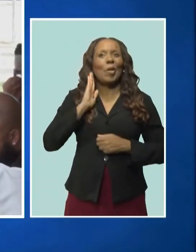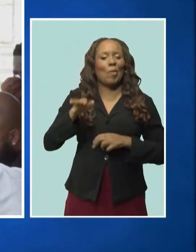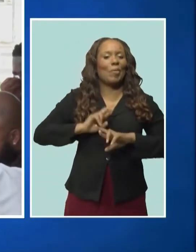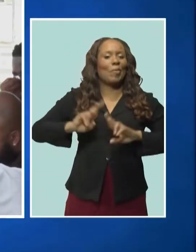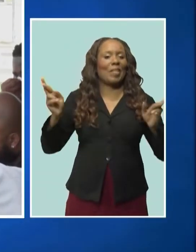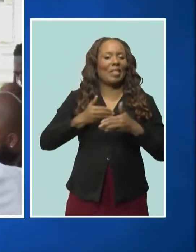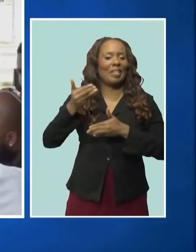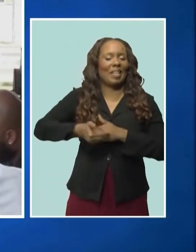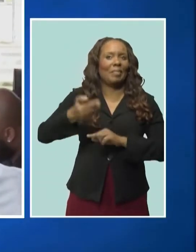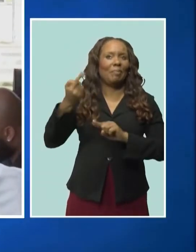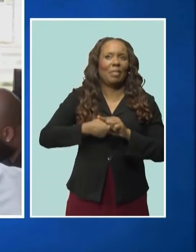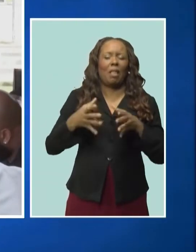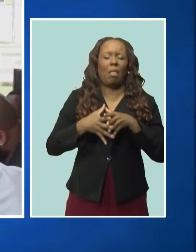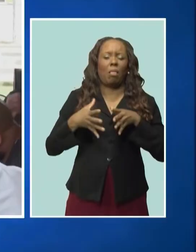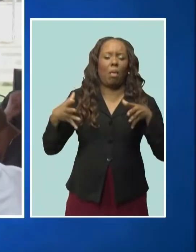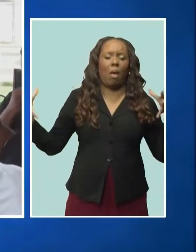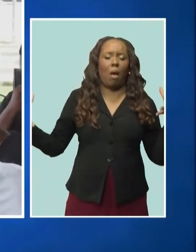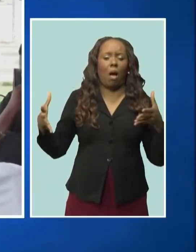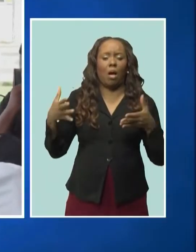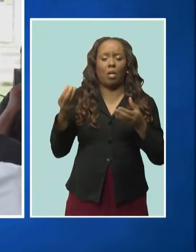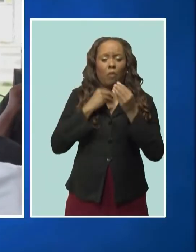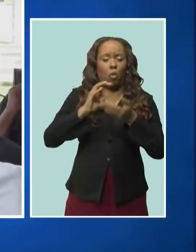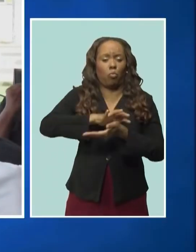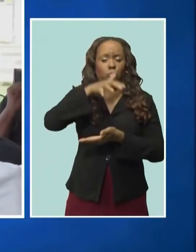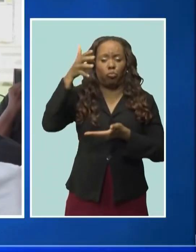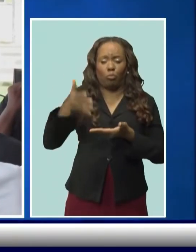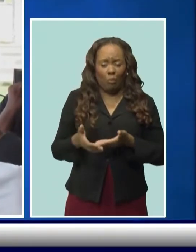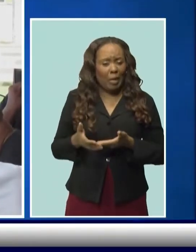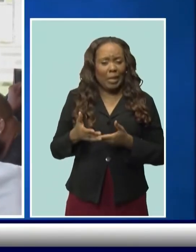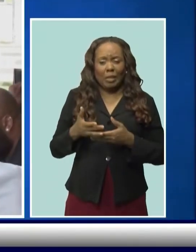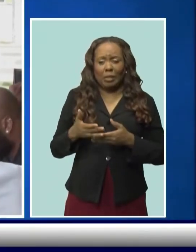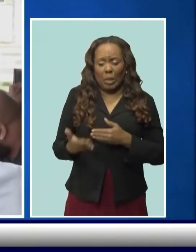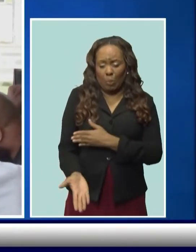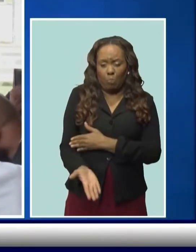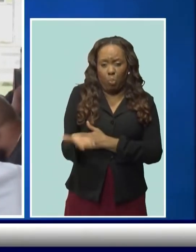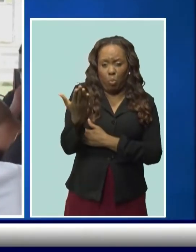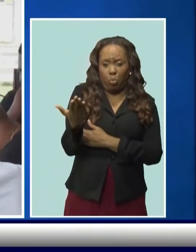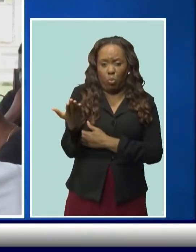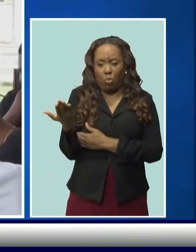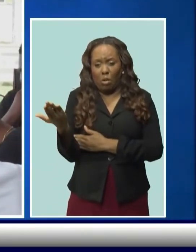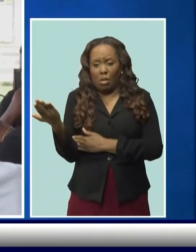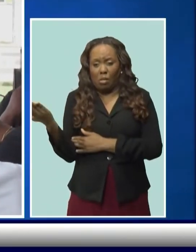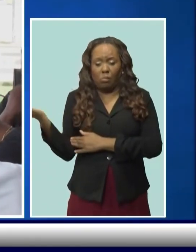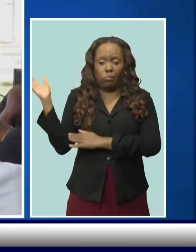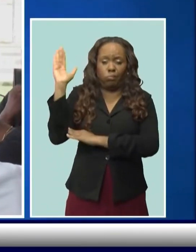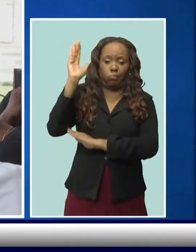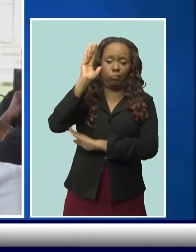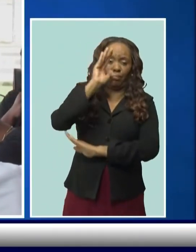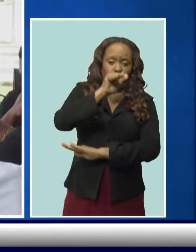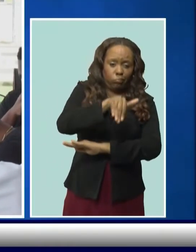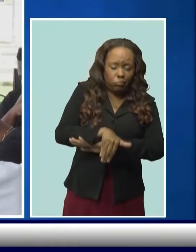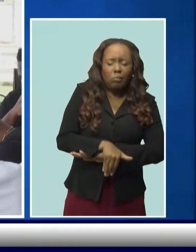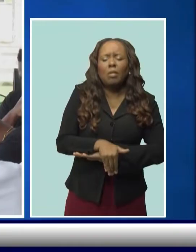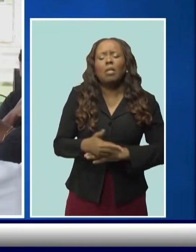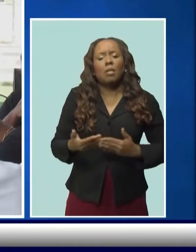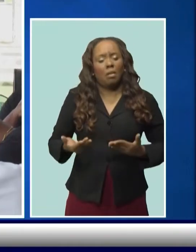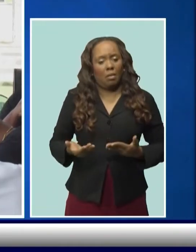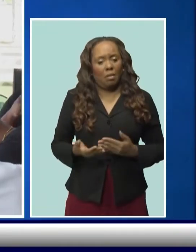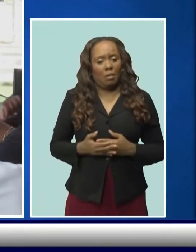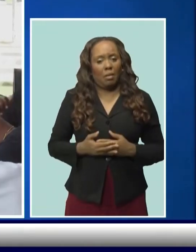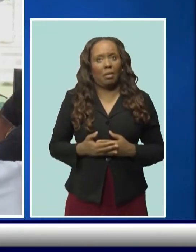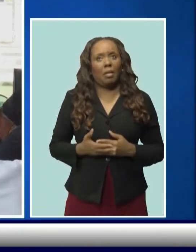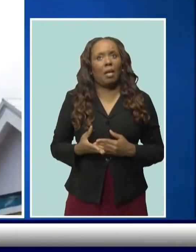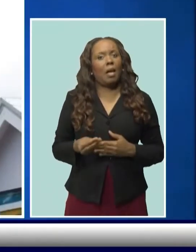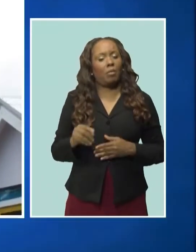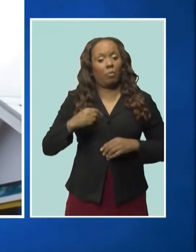Cup, and we're going to have lots of food from early in the day till probably about 12 at night then. And I'm prepared and ready for